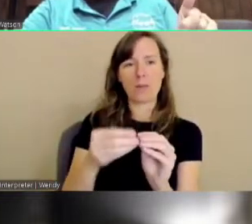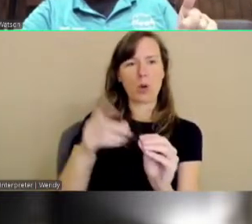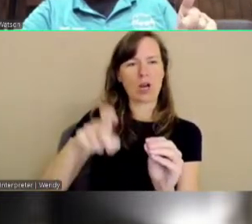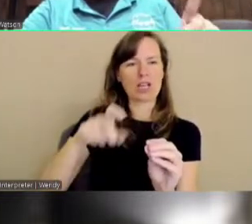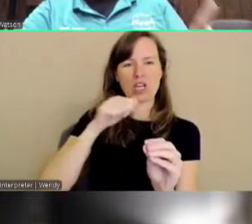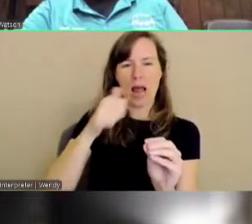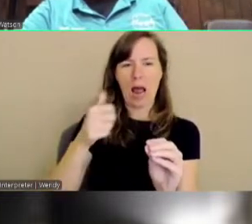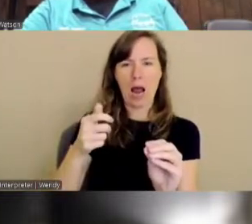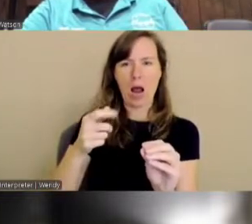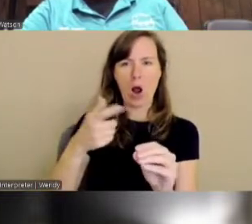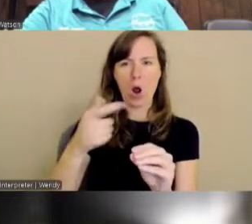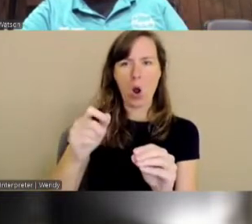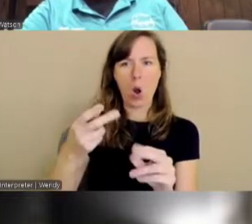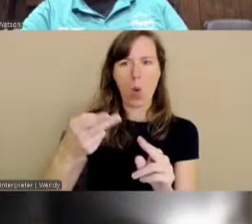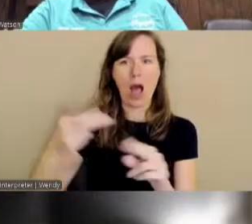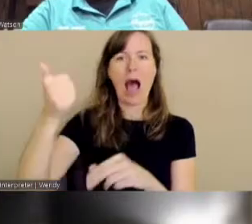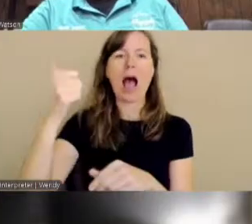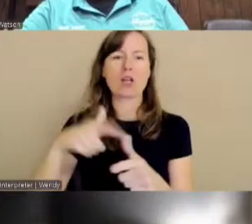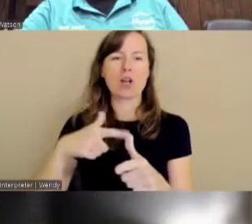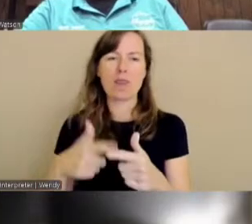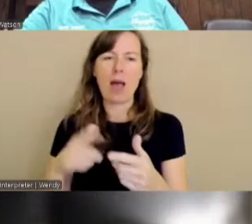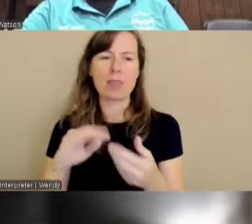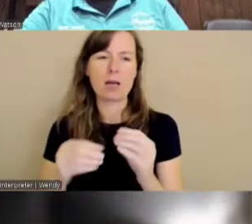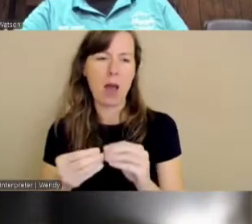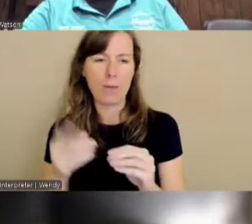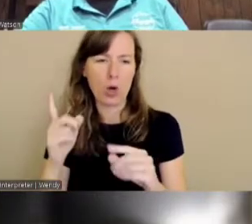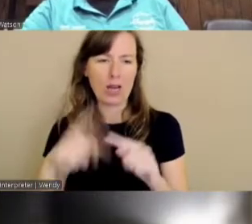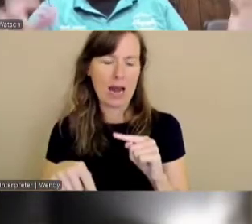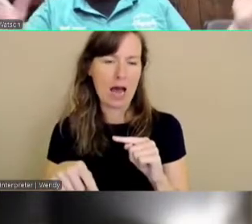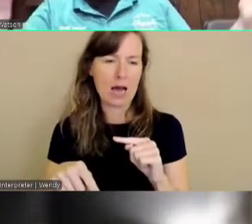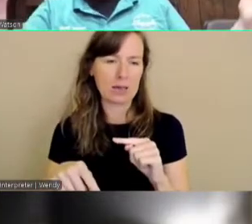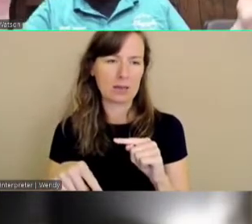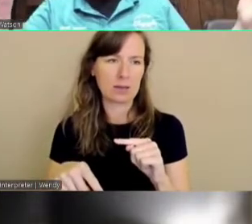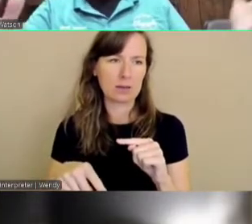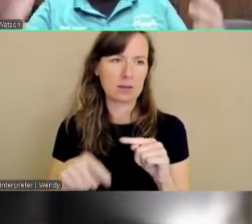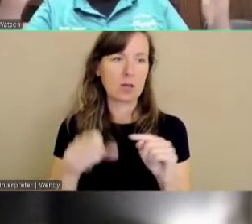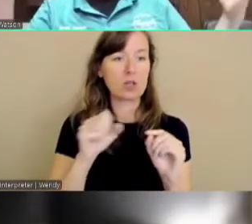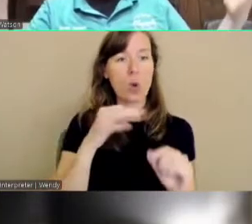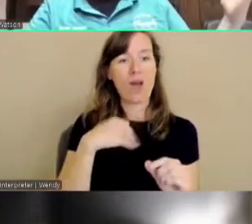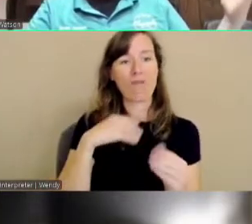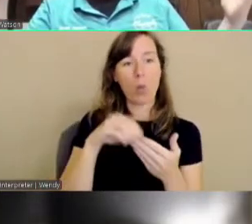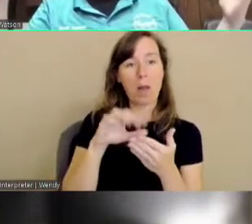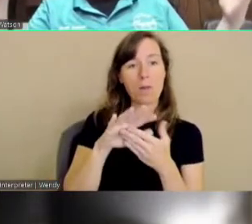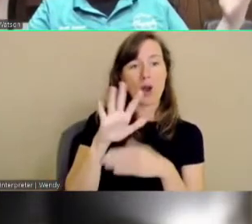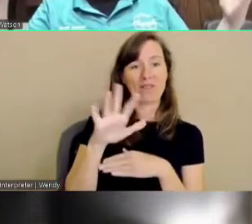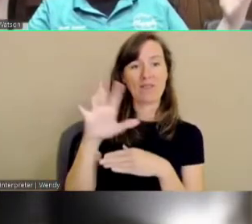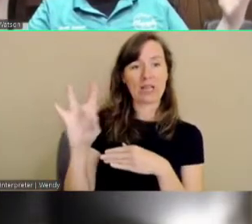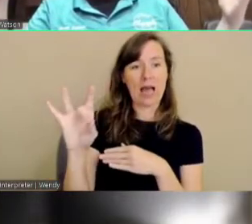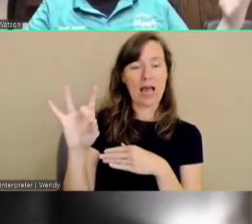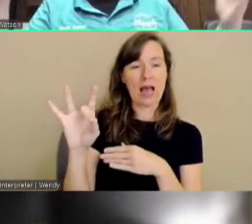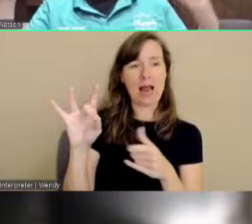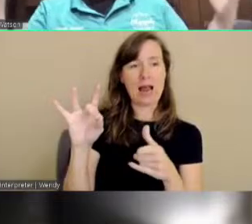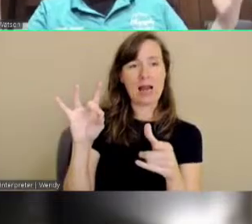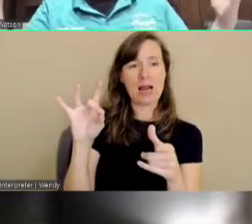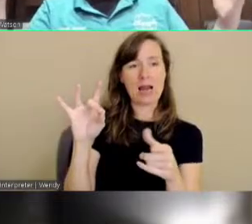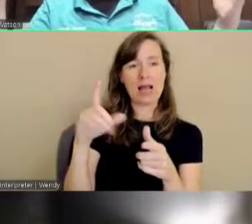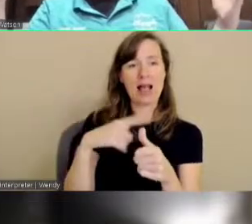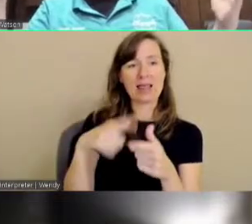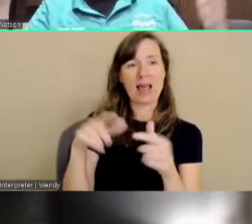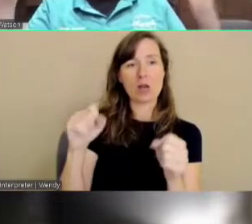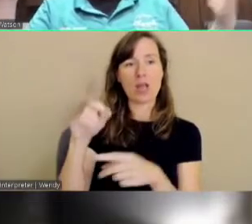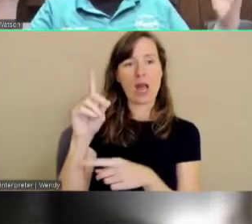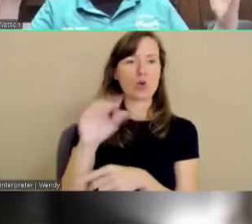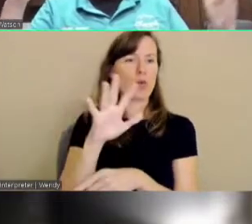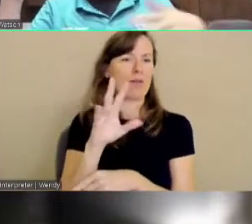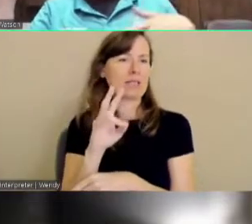right, Mr. Galloway? That's correct. So if you publish 58, okay, then you could do